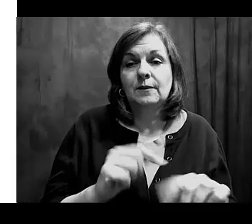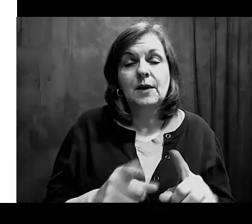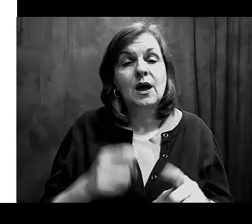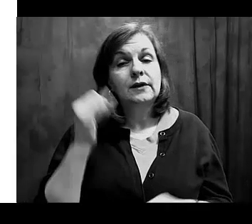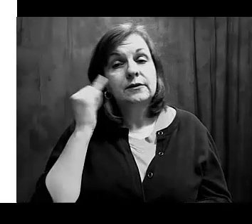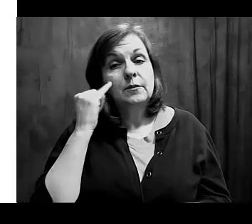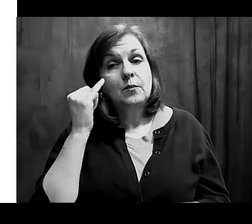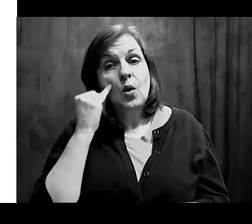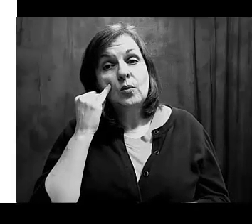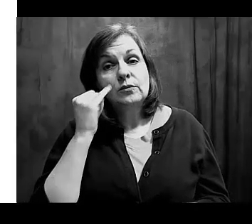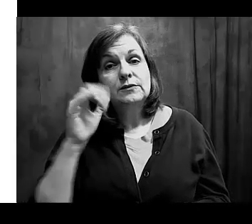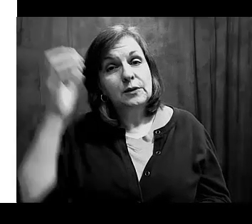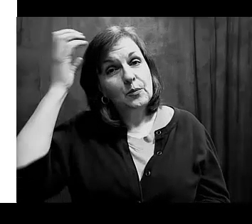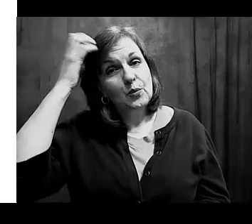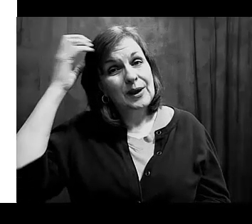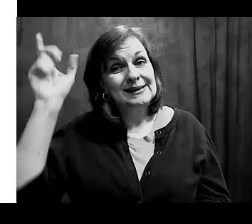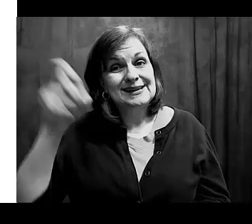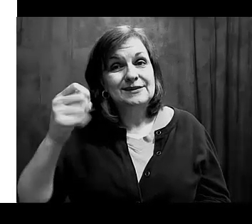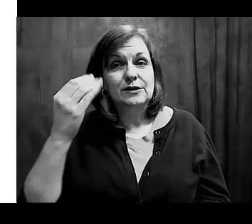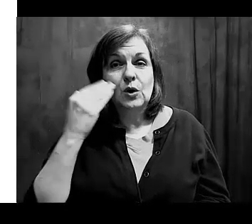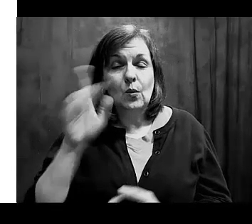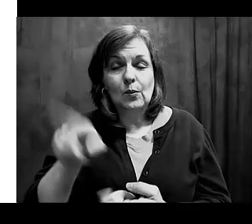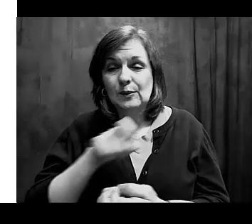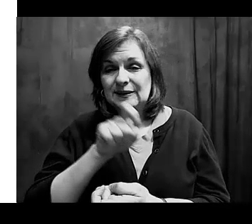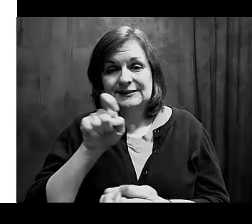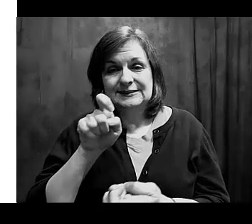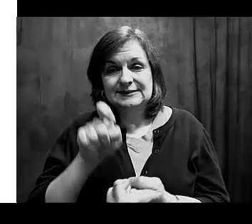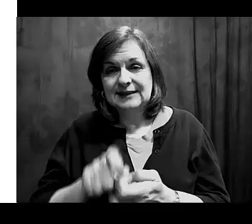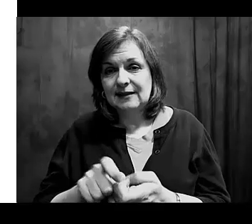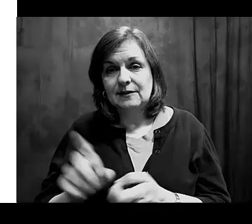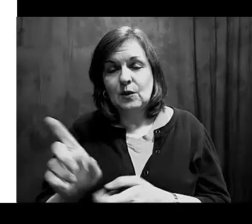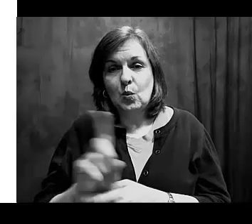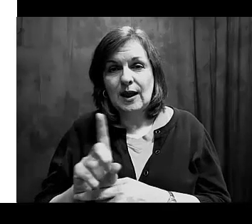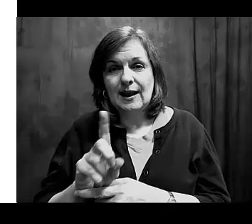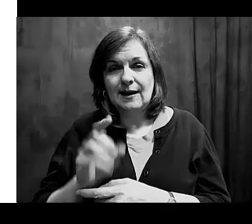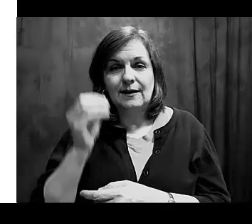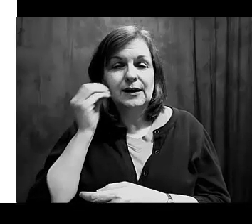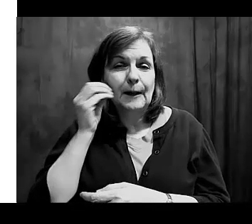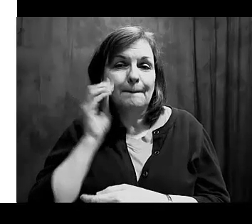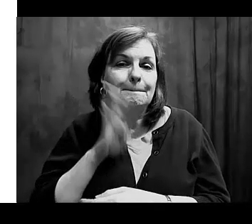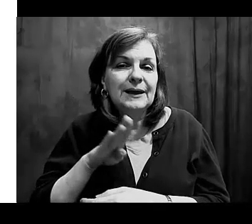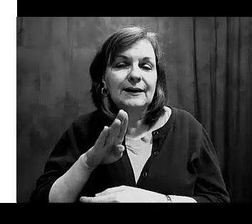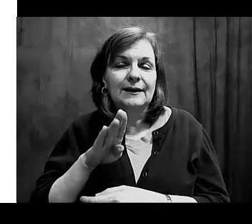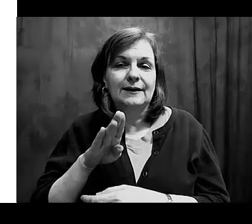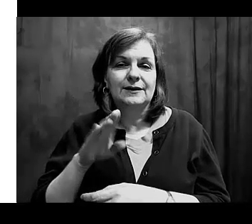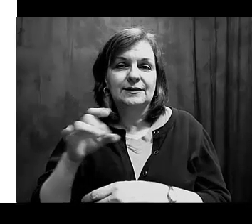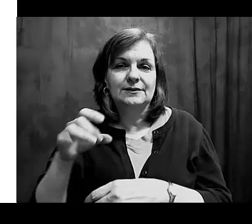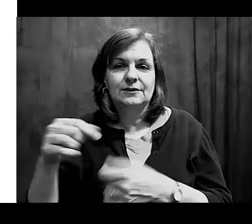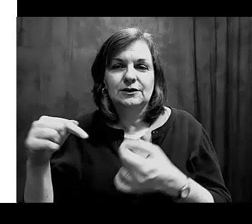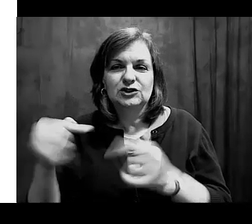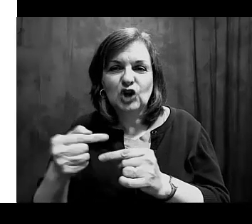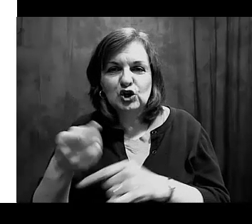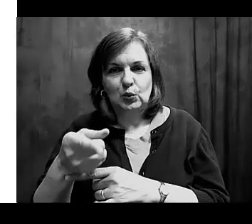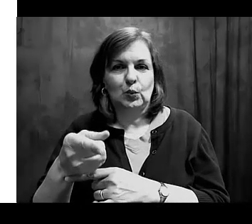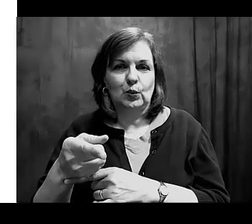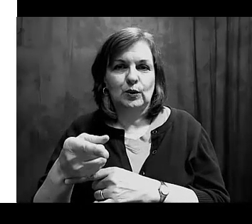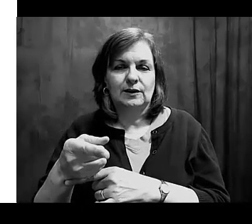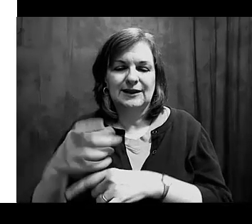so on, but if you want to know and your brain needs to know exactly where a bee has stung